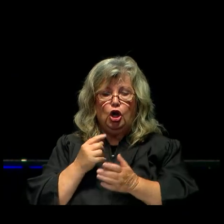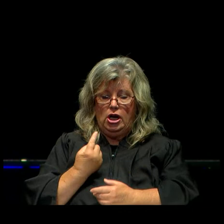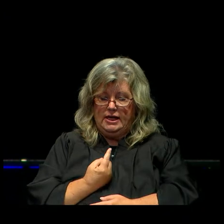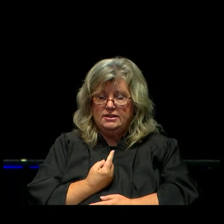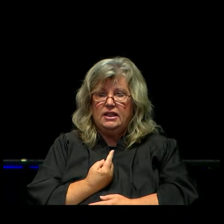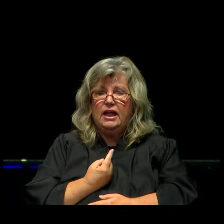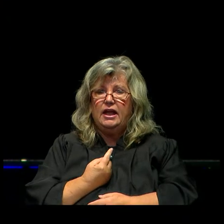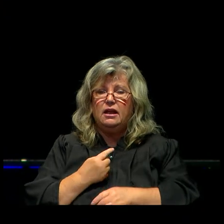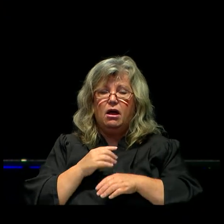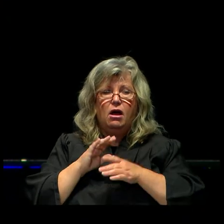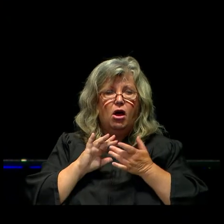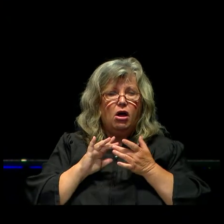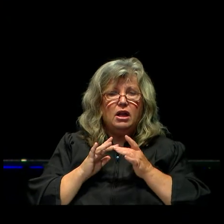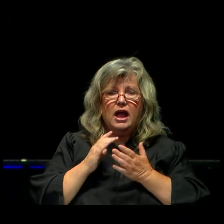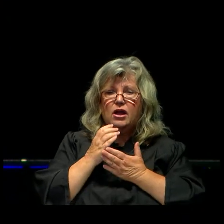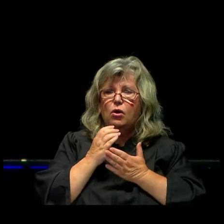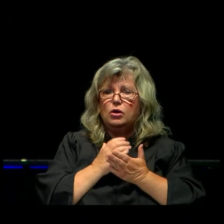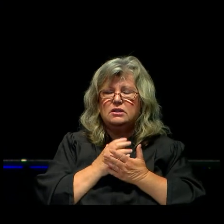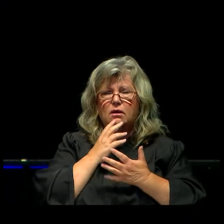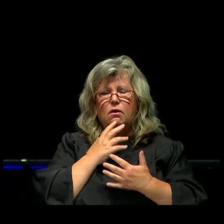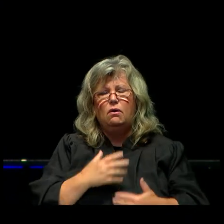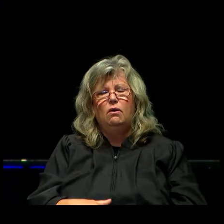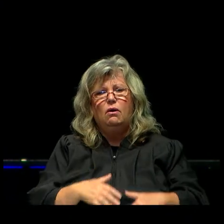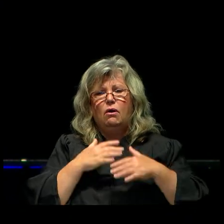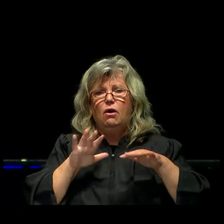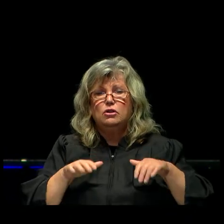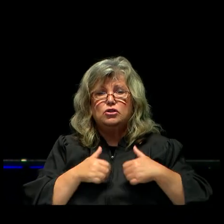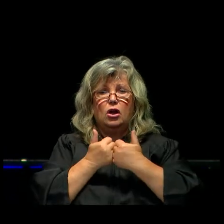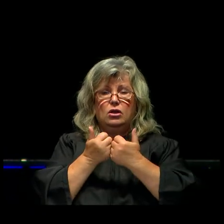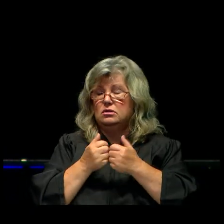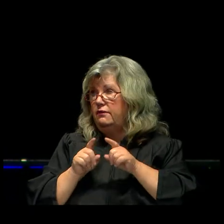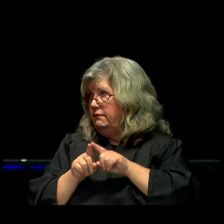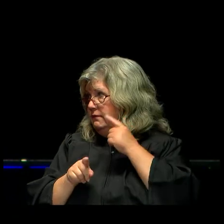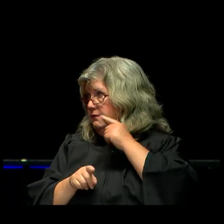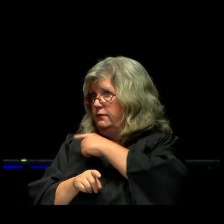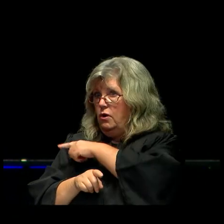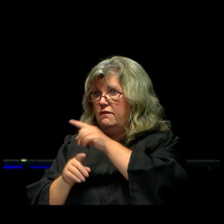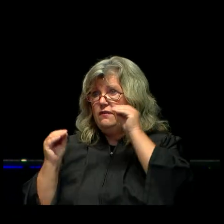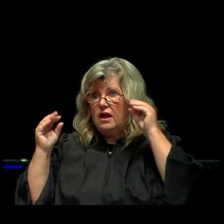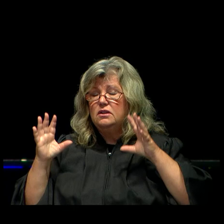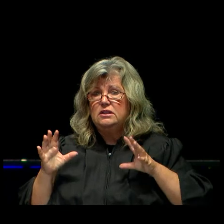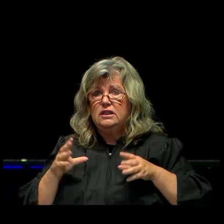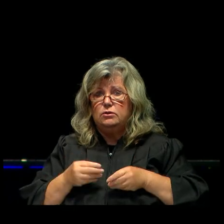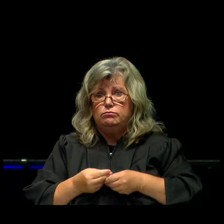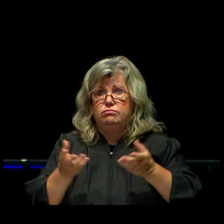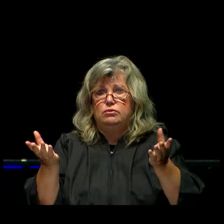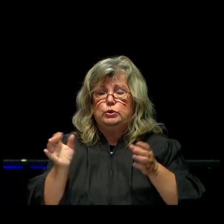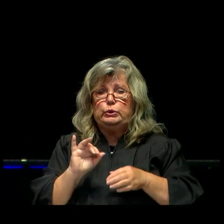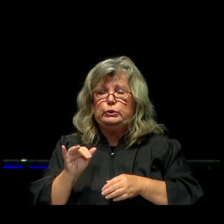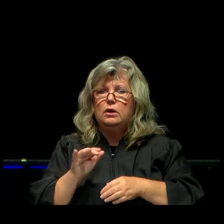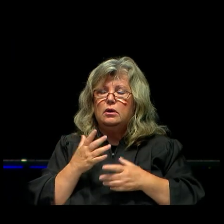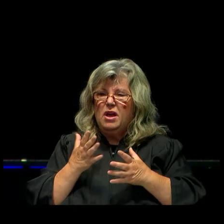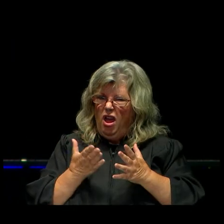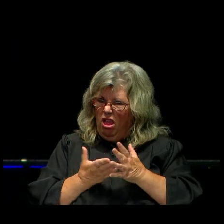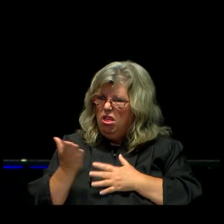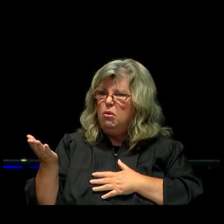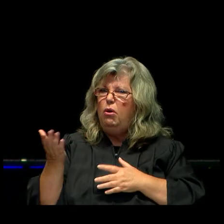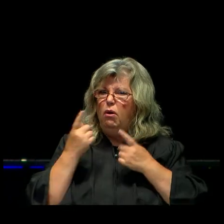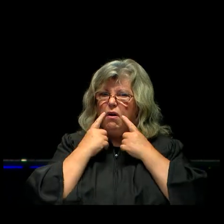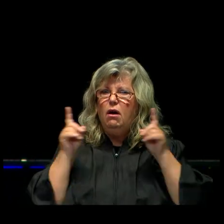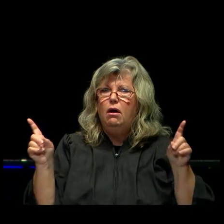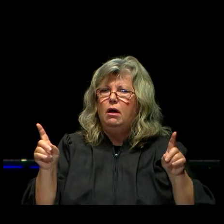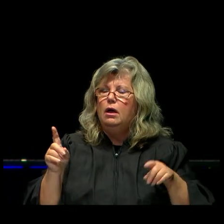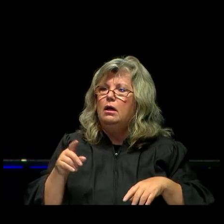online courses that have been an enormous challenge also for the faculty to deliver. So to have done that, it's really